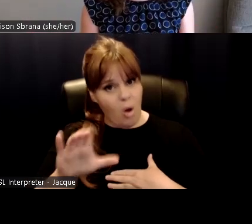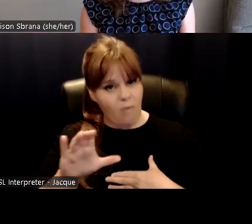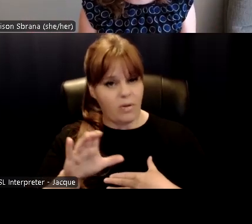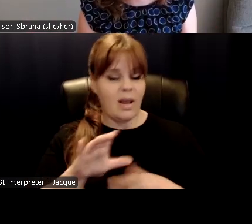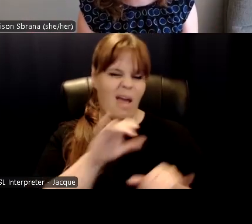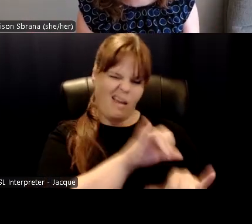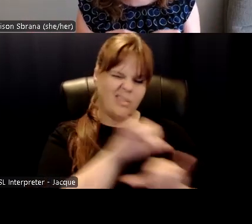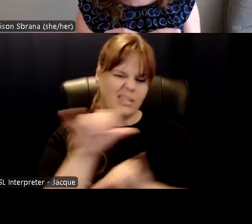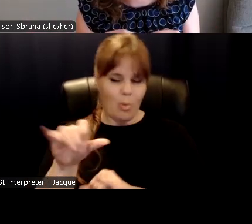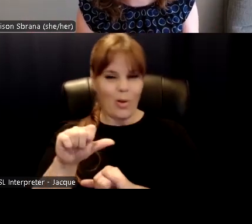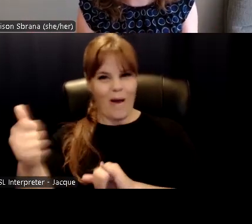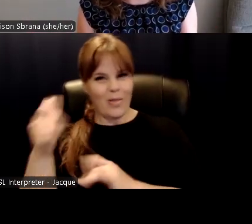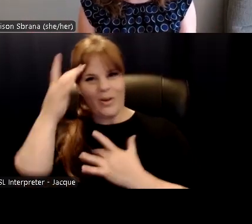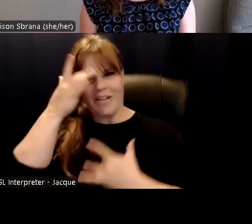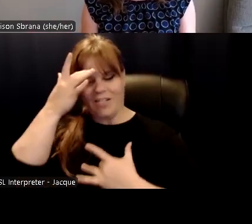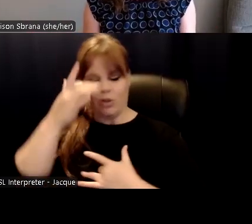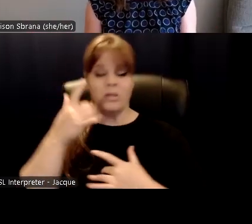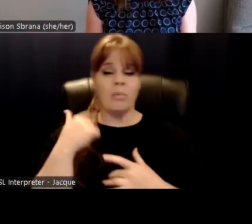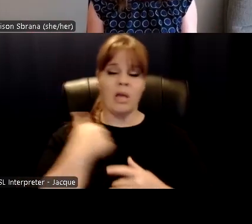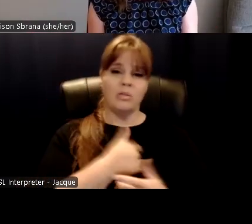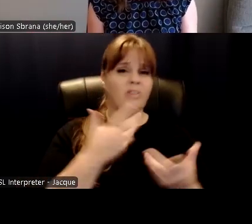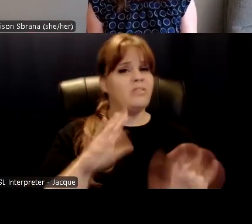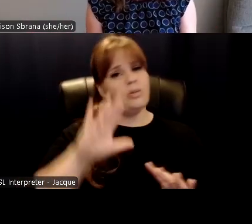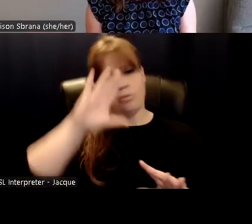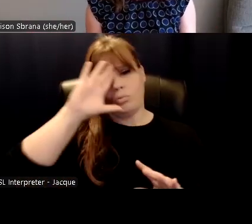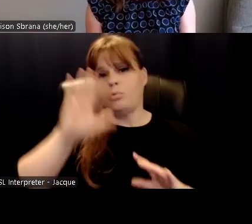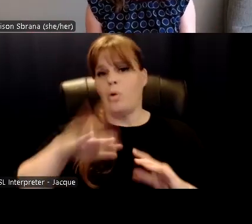similar conditions, because we know how challenging it